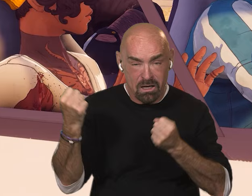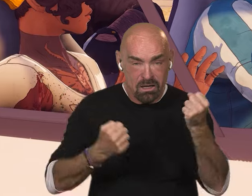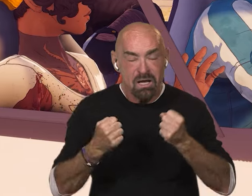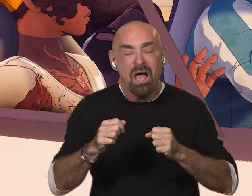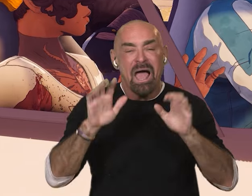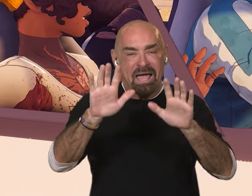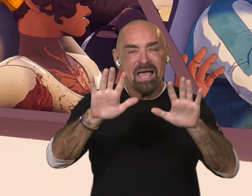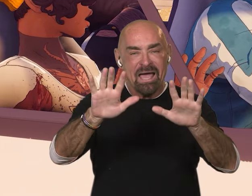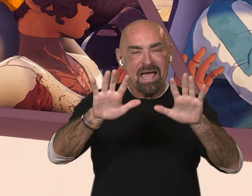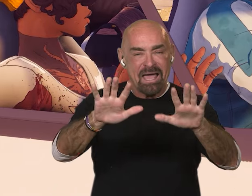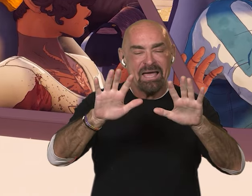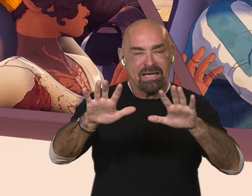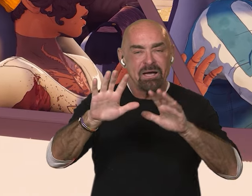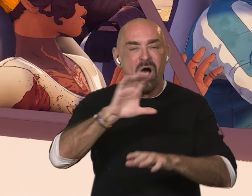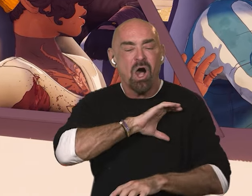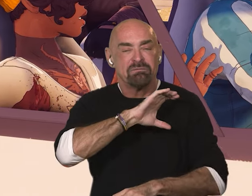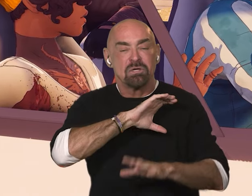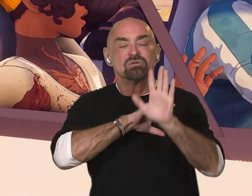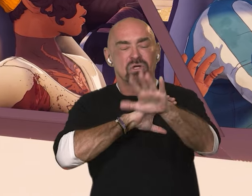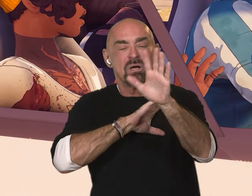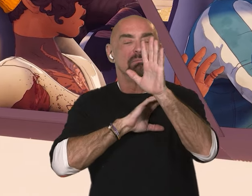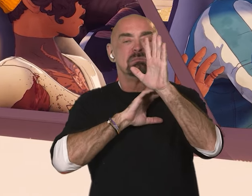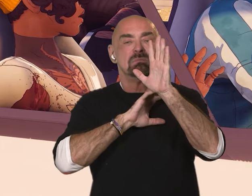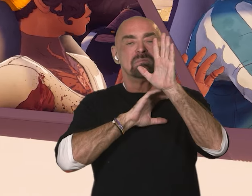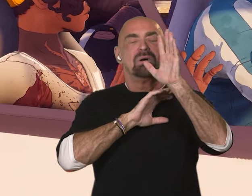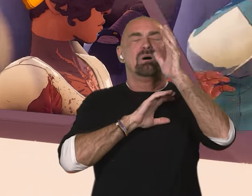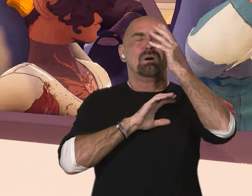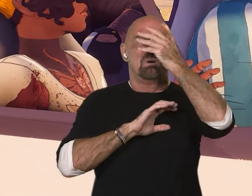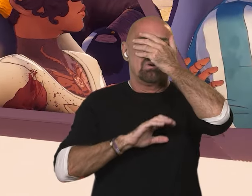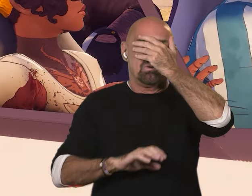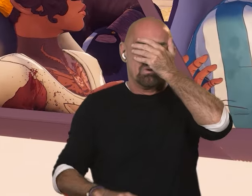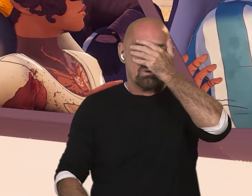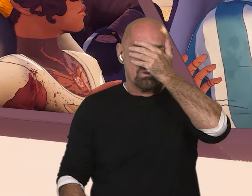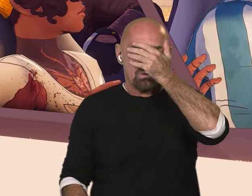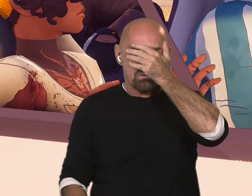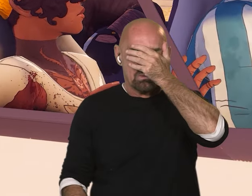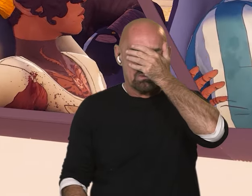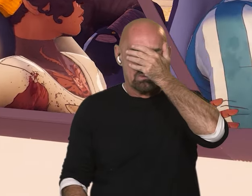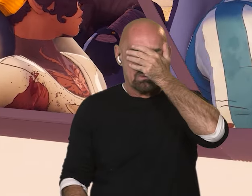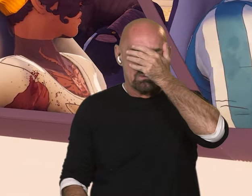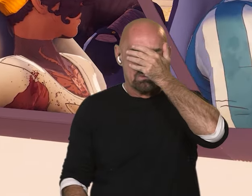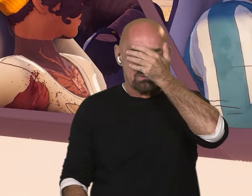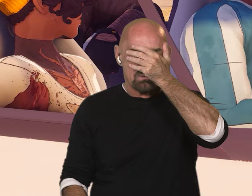the vehicle! Hey, officer, watch the road! Not another word! The